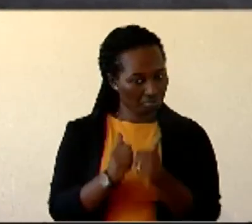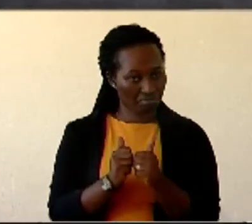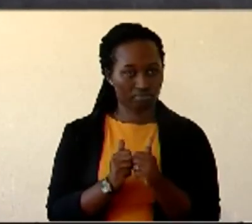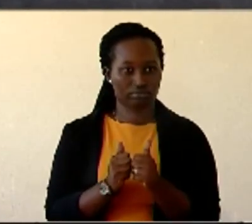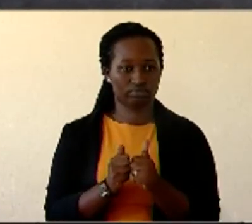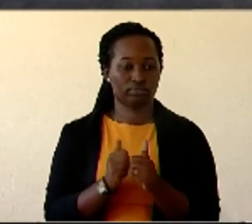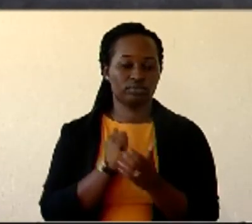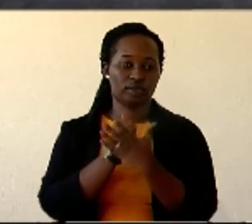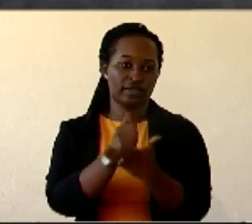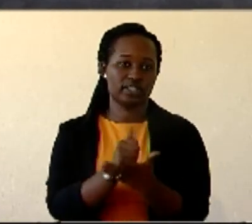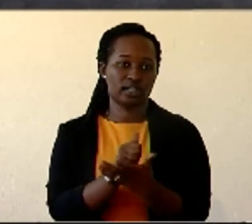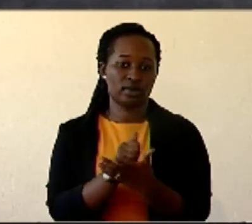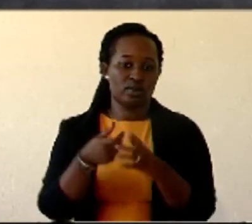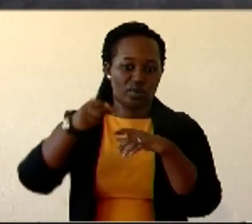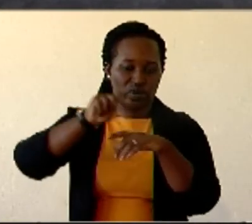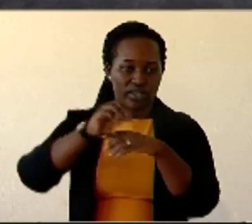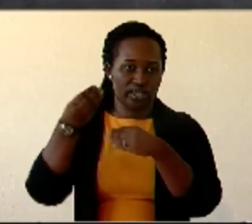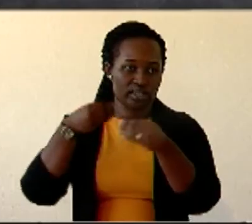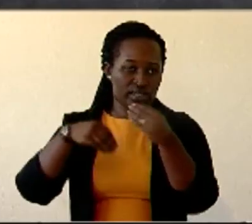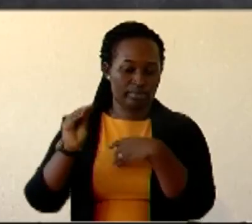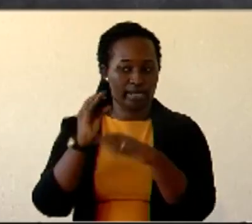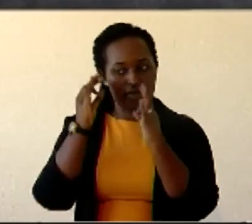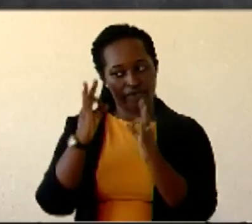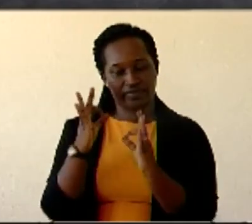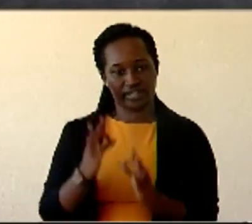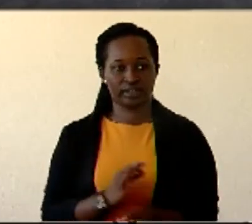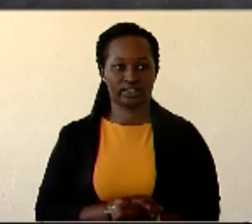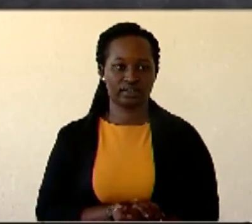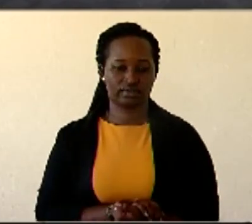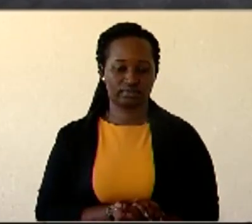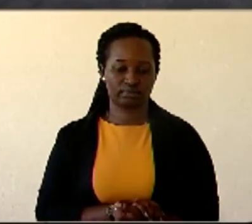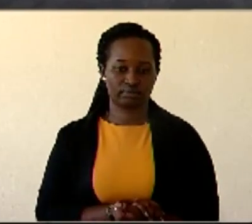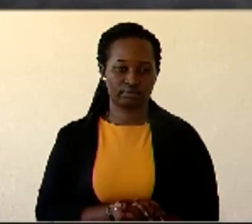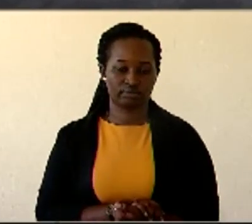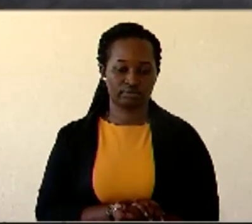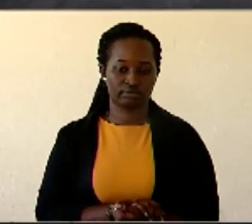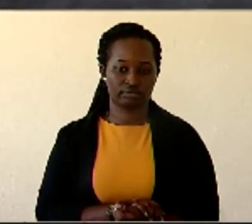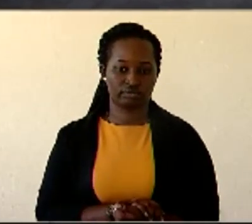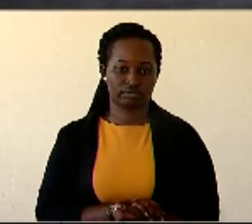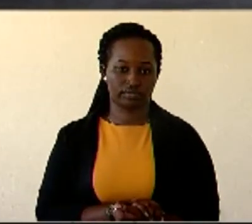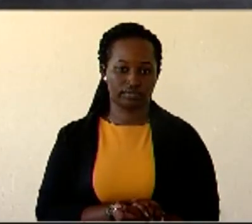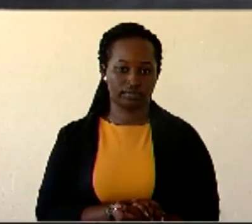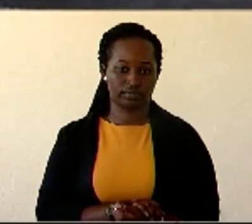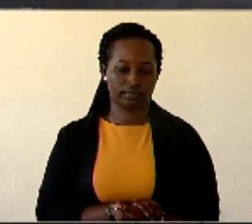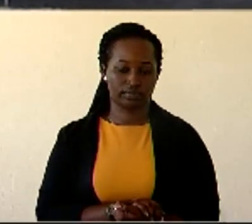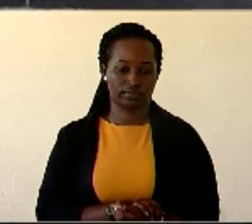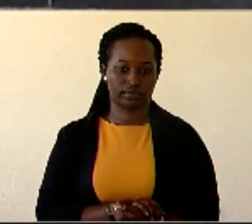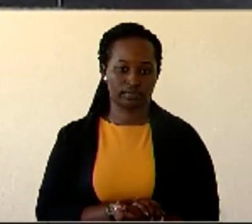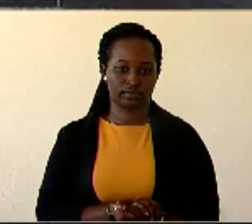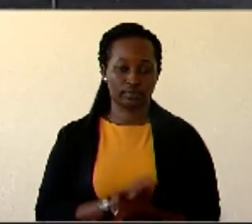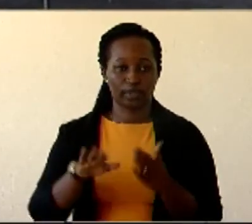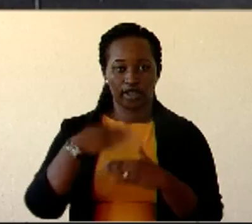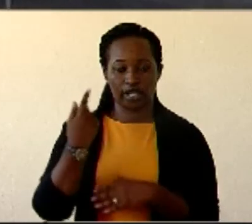may favor or it may increase the supply of certain products. May increase the supply of certain products.